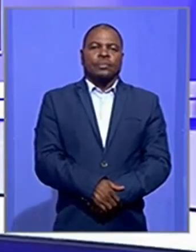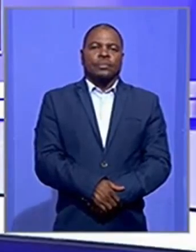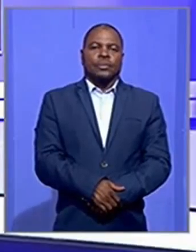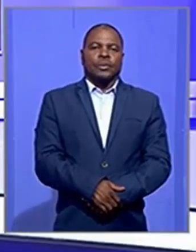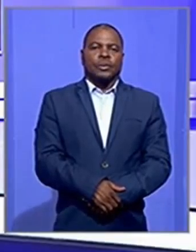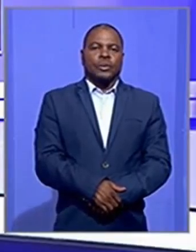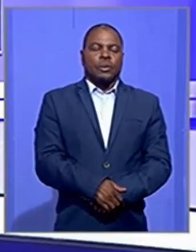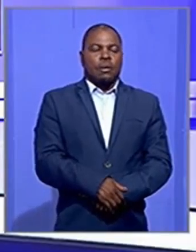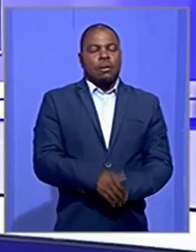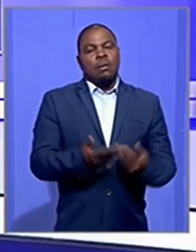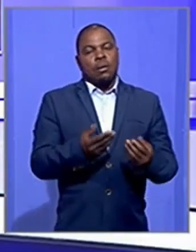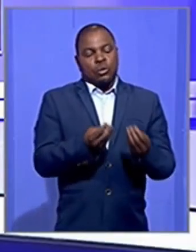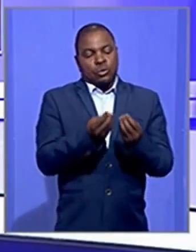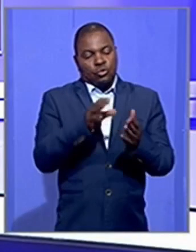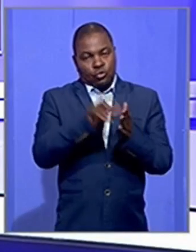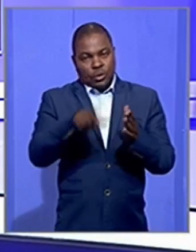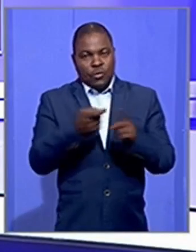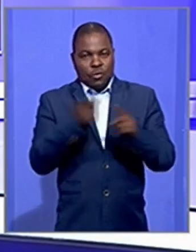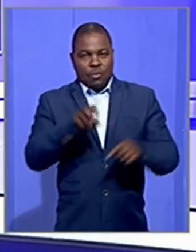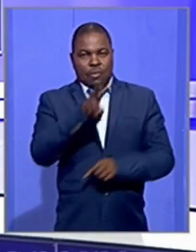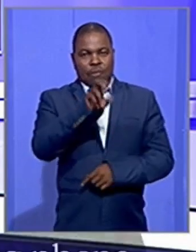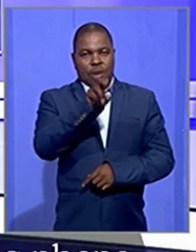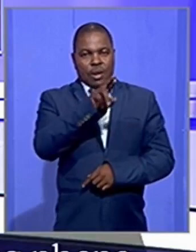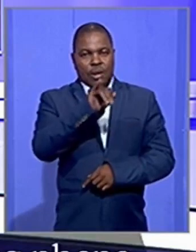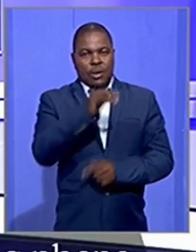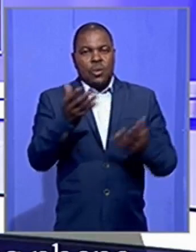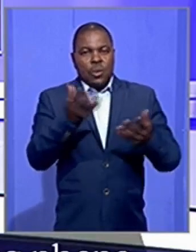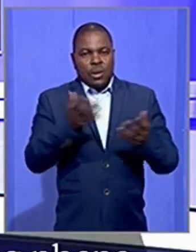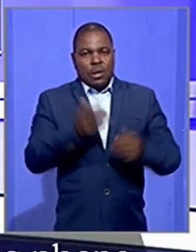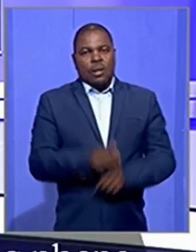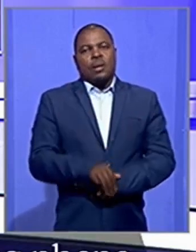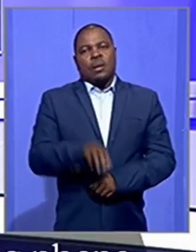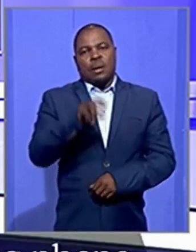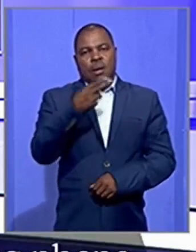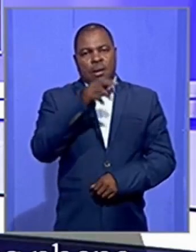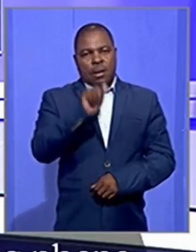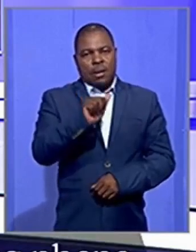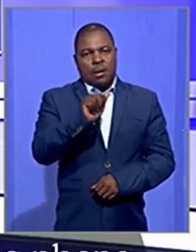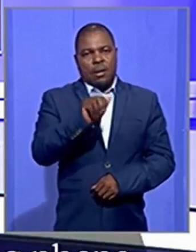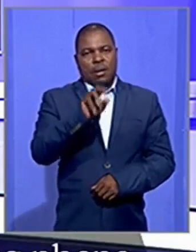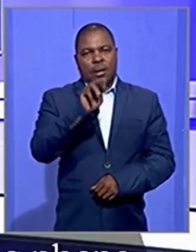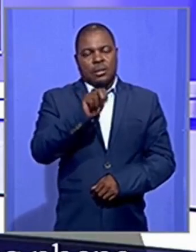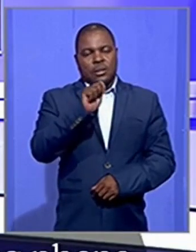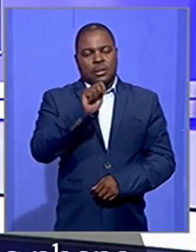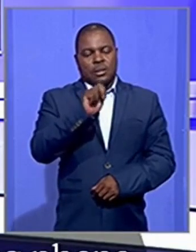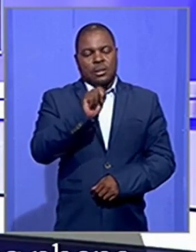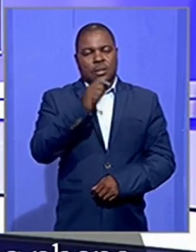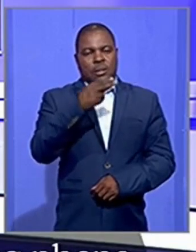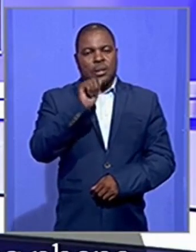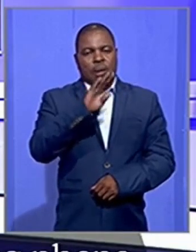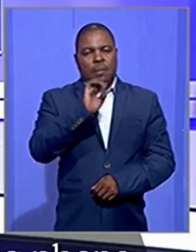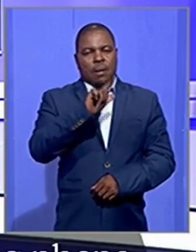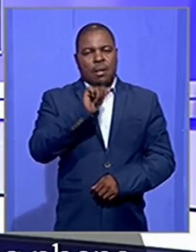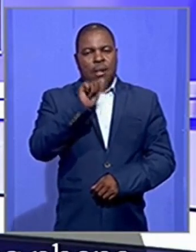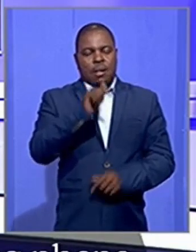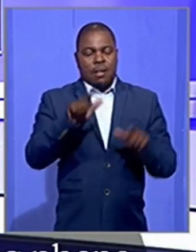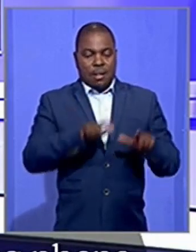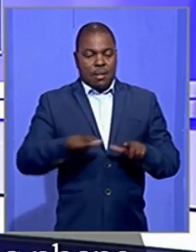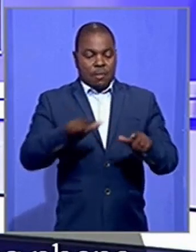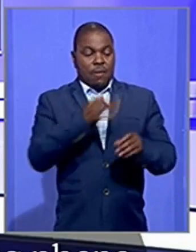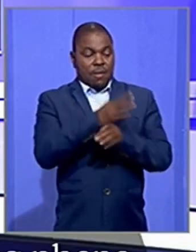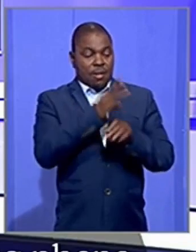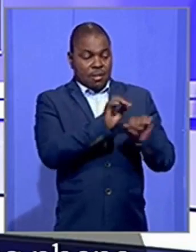Batsadi ba barutwana ba sekolo se sepotlana sa Vari kwa motseng wa Ditaba kwa ntlenyana ga Louis Trichardt kwa Limpopo bare ba tshogile gore bana ba